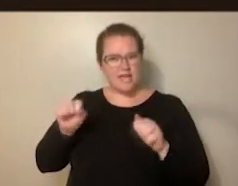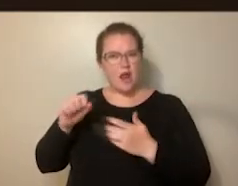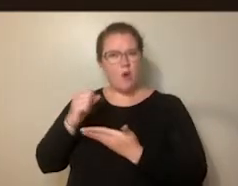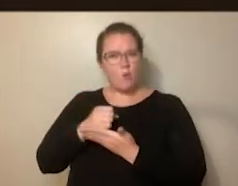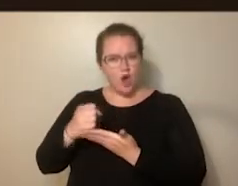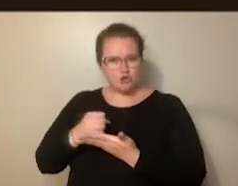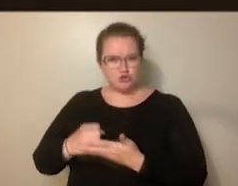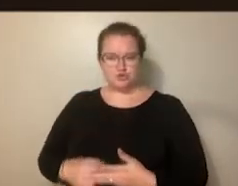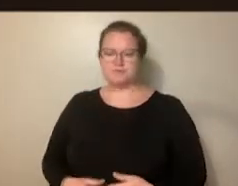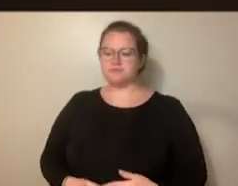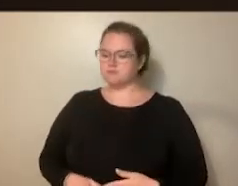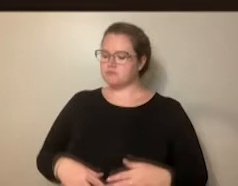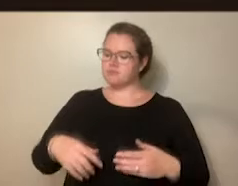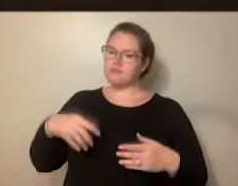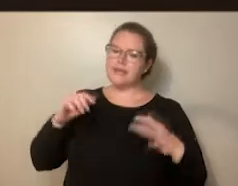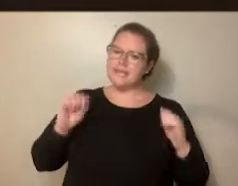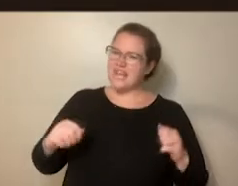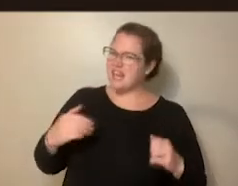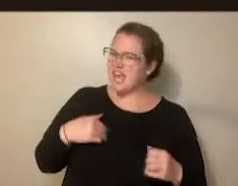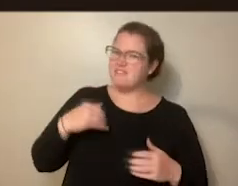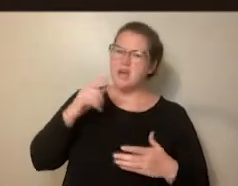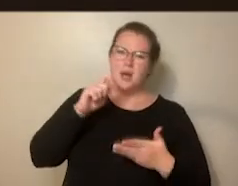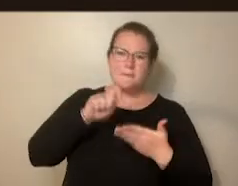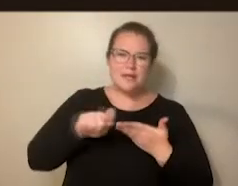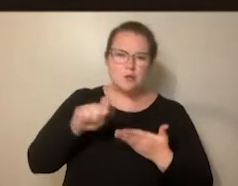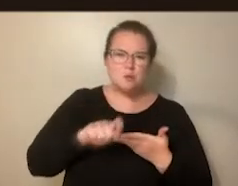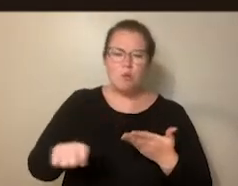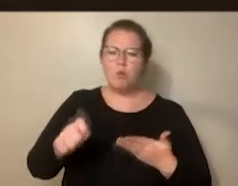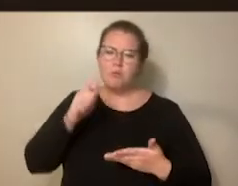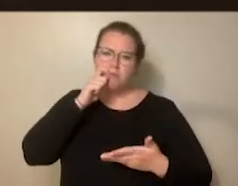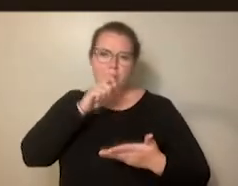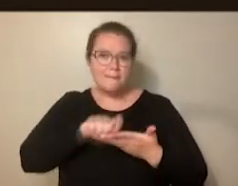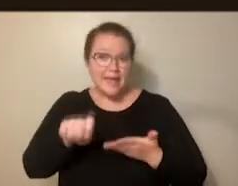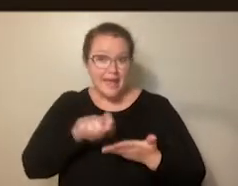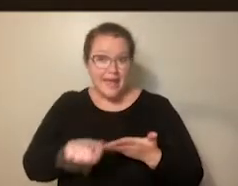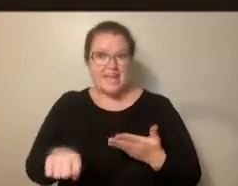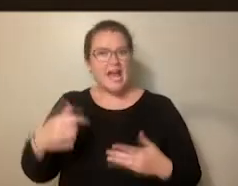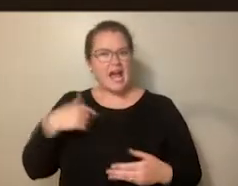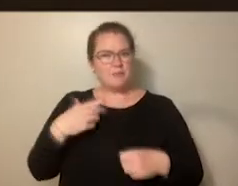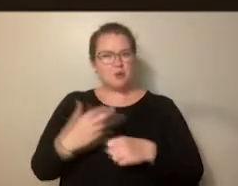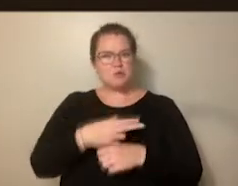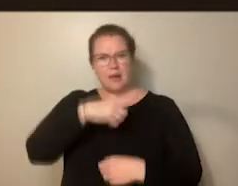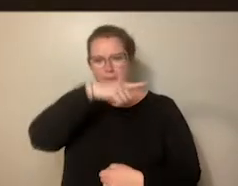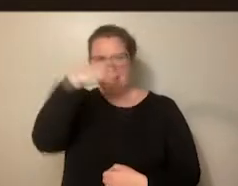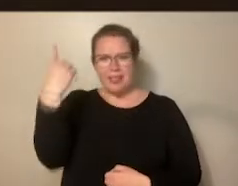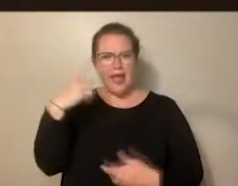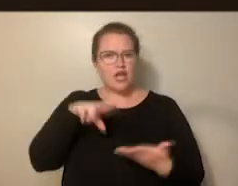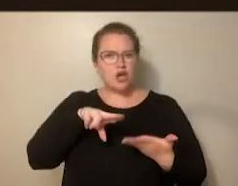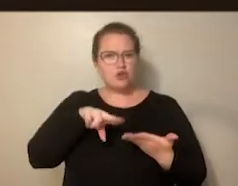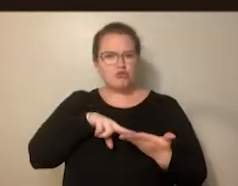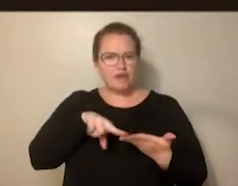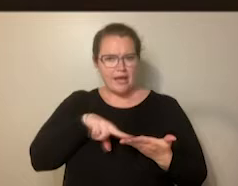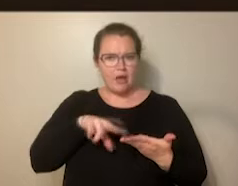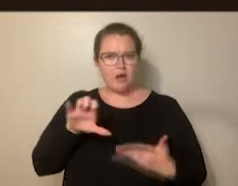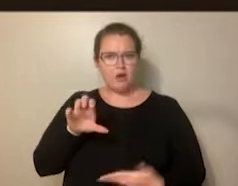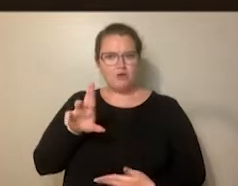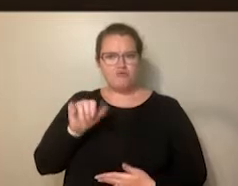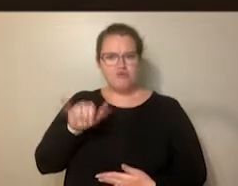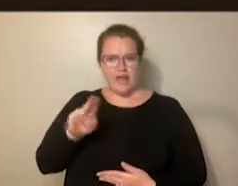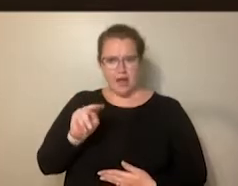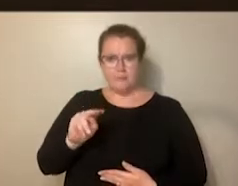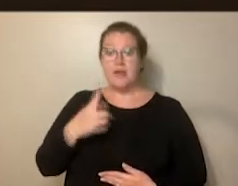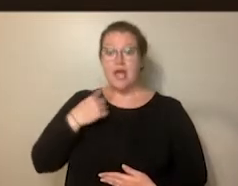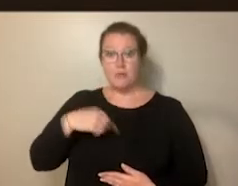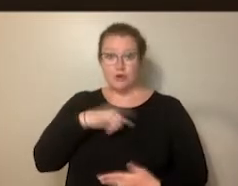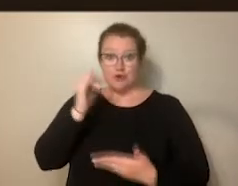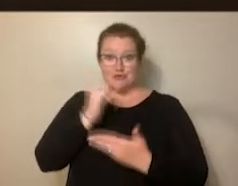anything you like, a pencil, a pen. I'm just going to use a black crayon. And we're going to illustrate part of our story. I